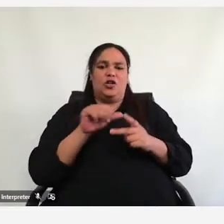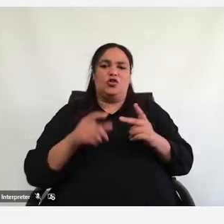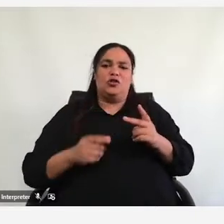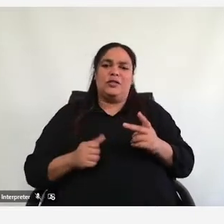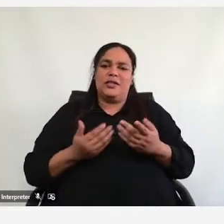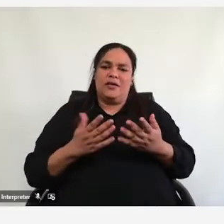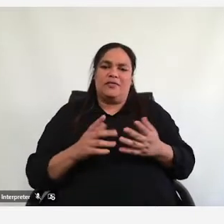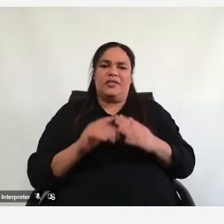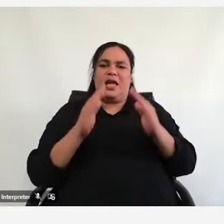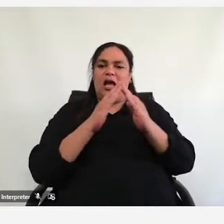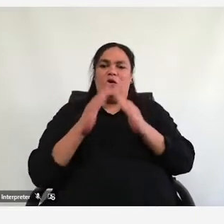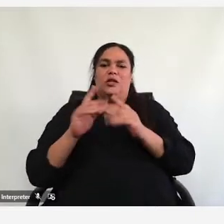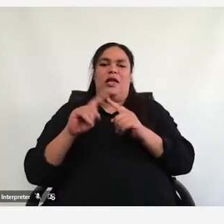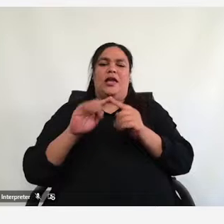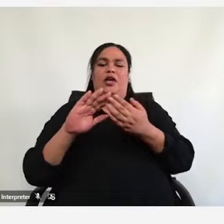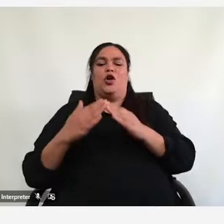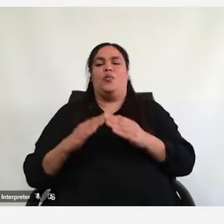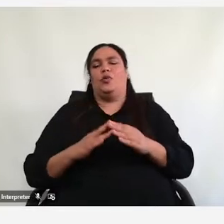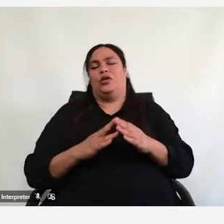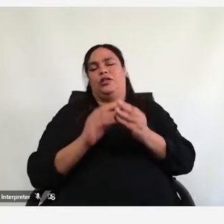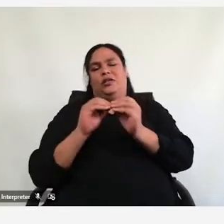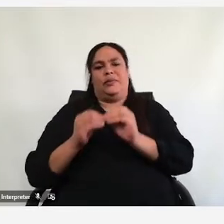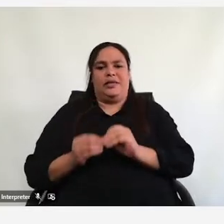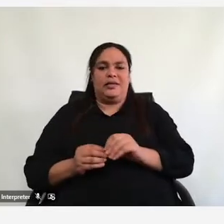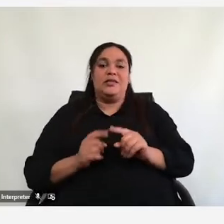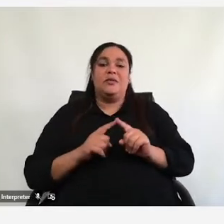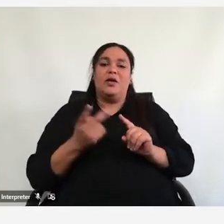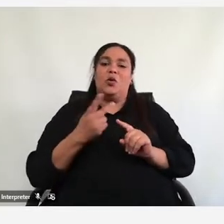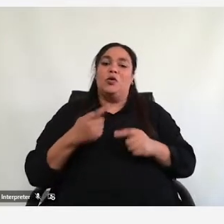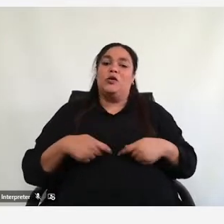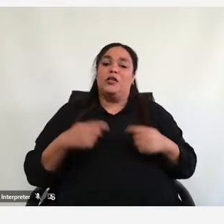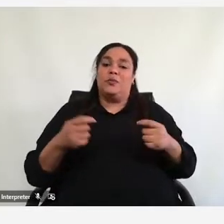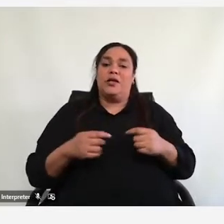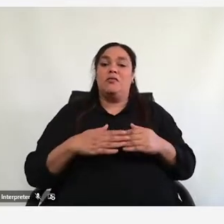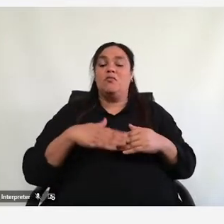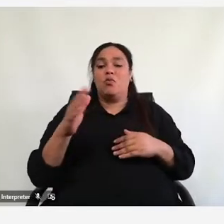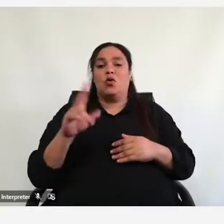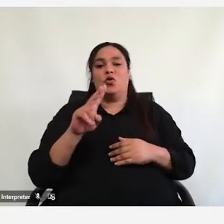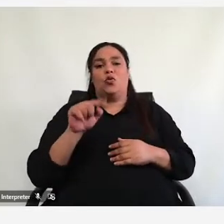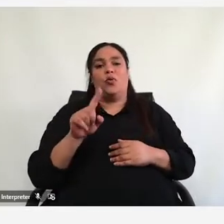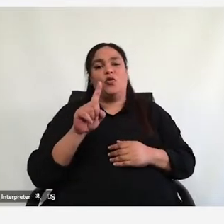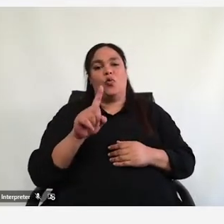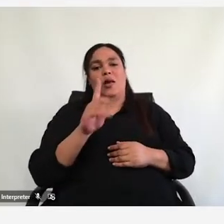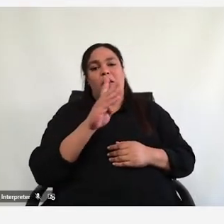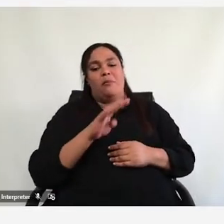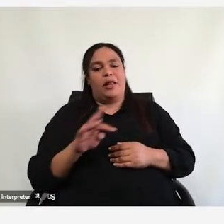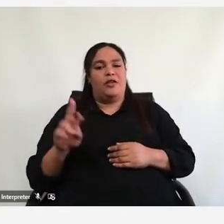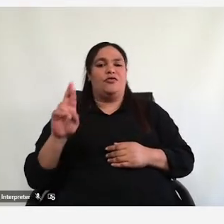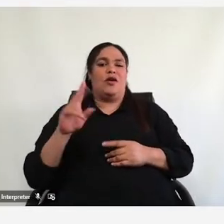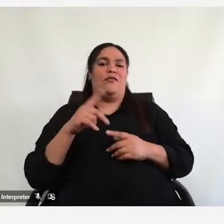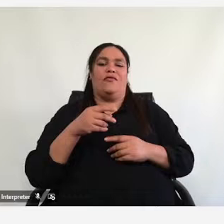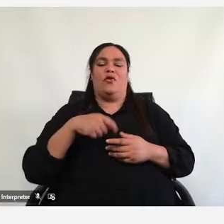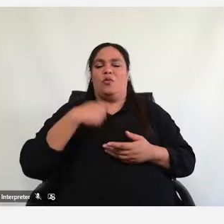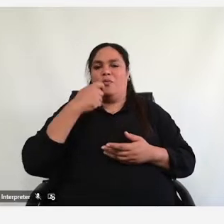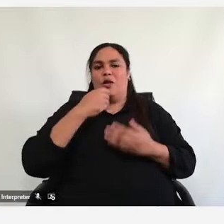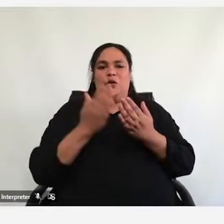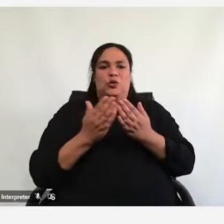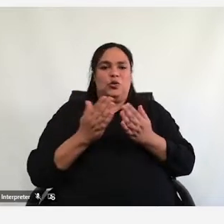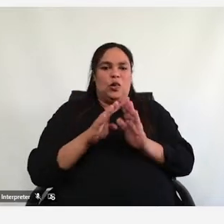services, housing and community amenities. We will also be spending more than 2.1 billion rand in nutrition in schools. We'll be